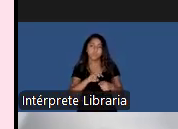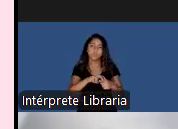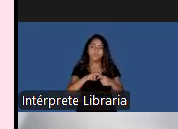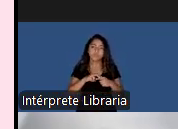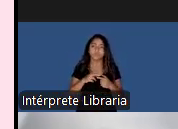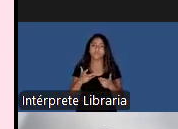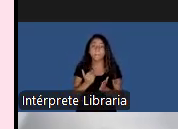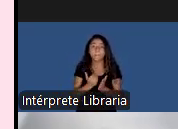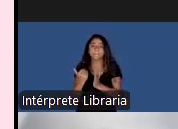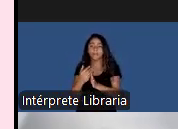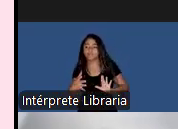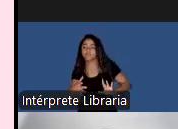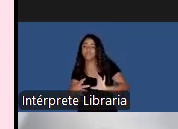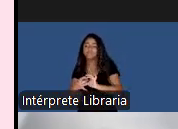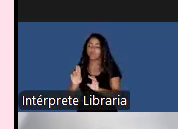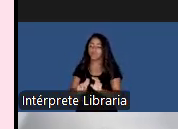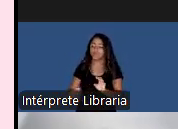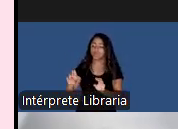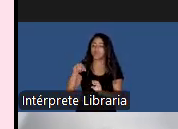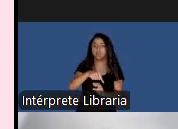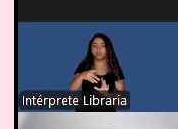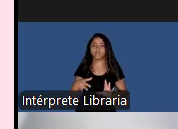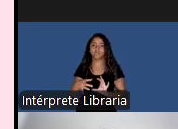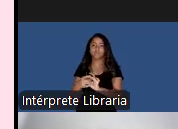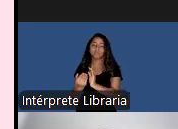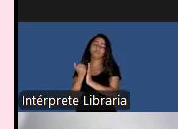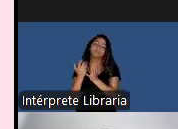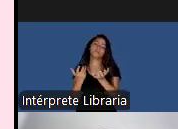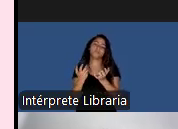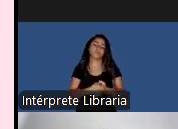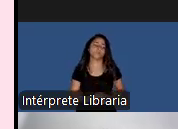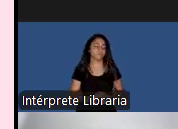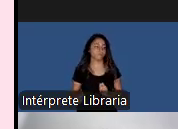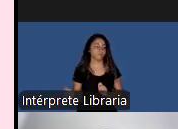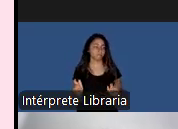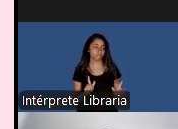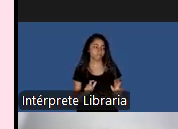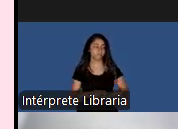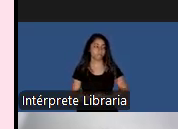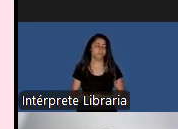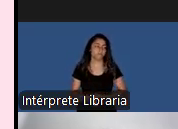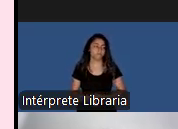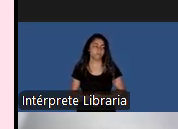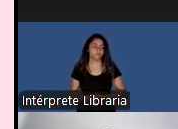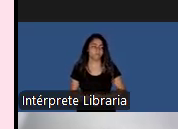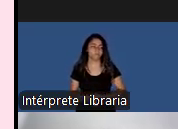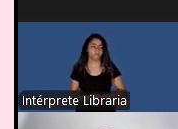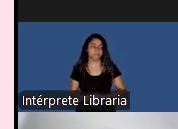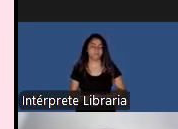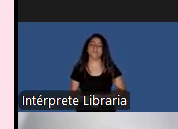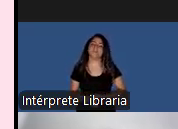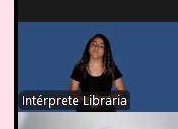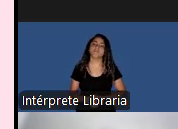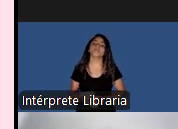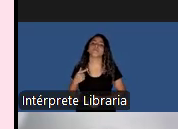so as to ensure more engagement and use of our financial services, which is our goal, as I mentioned. And the consequence